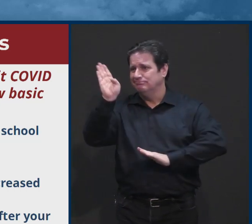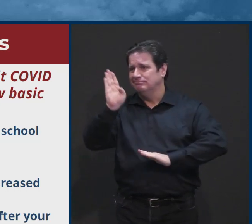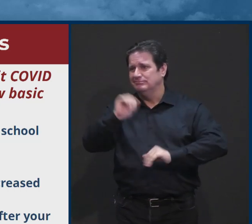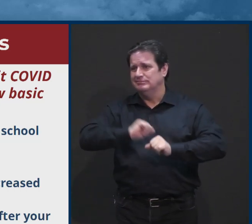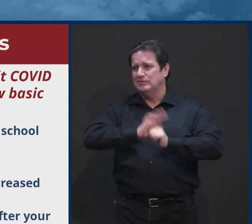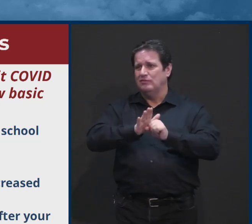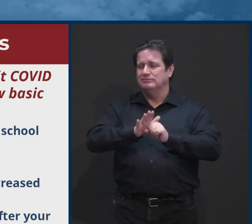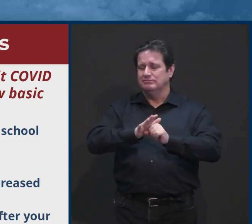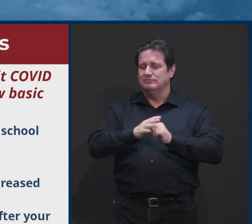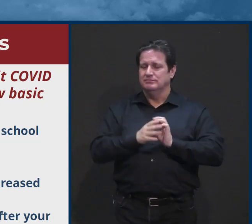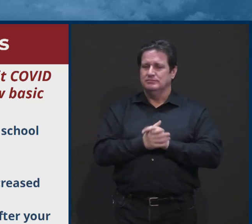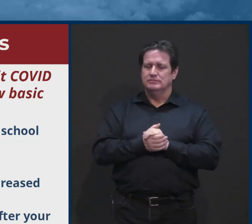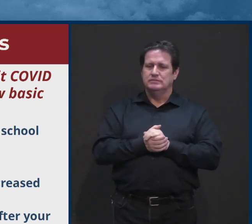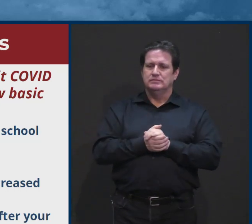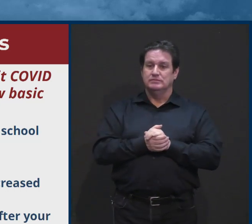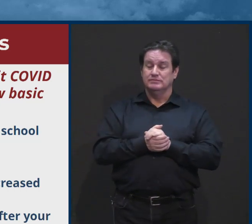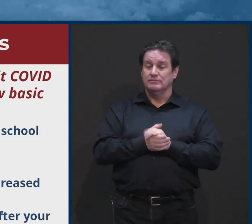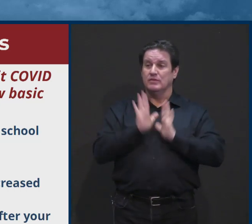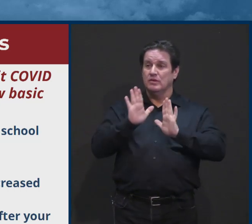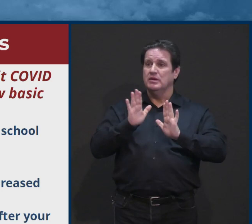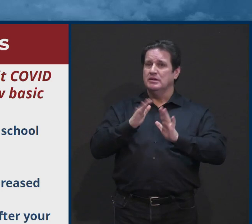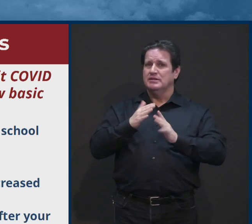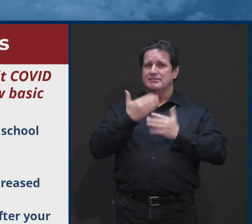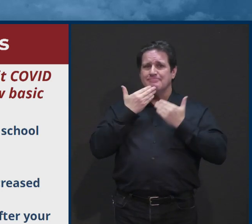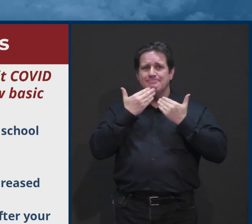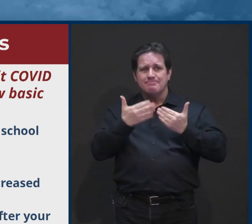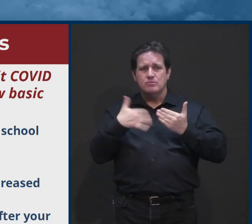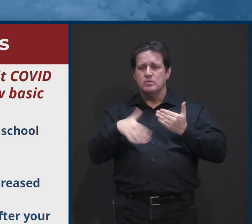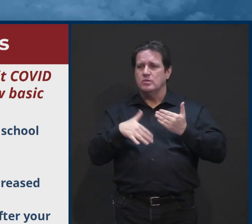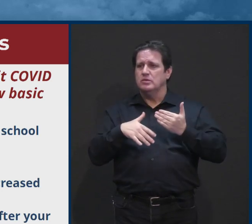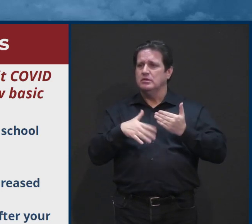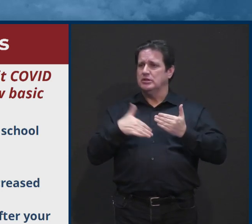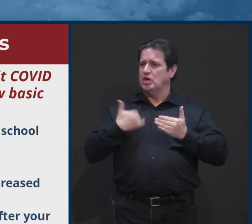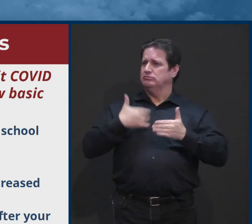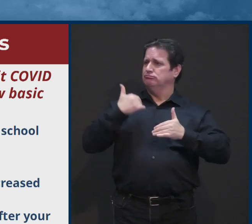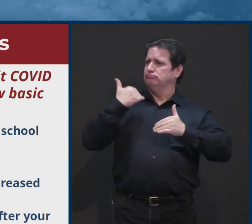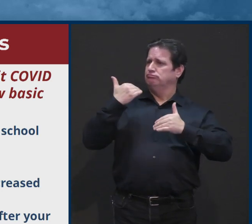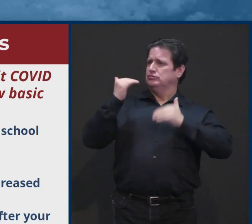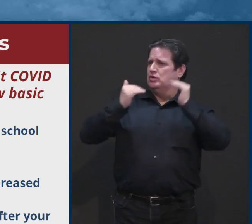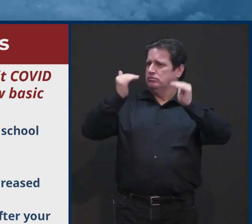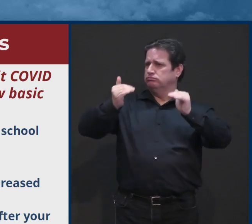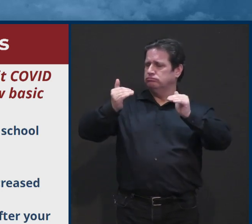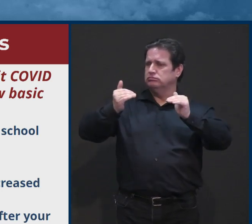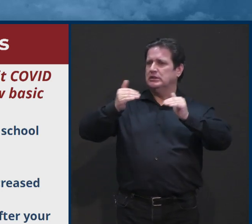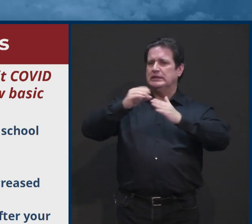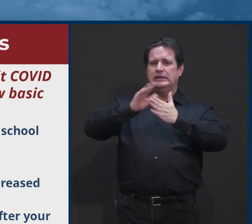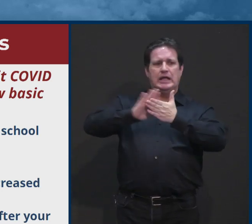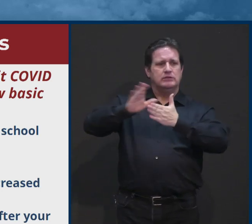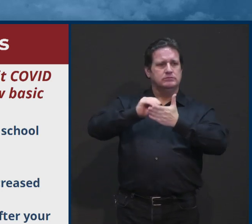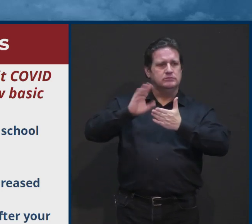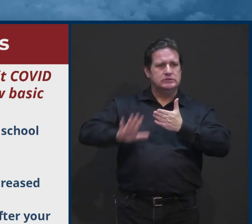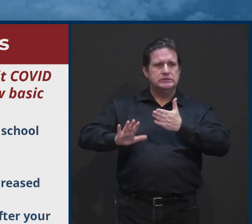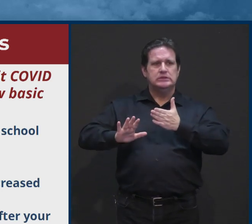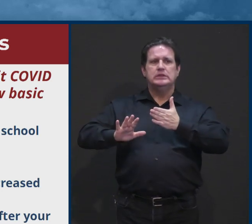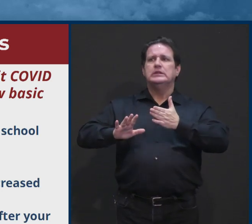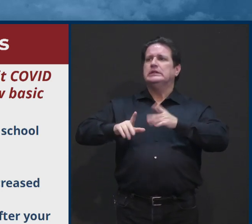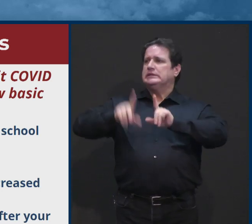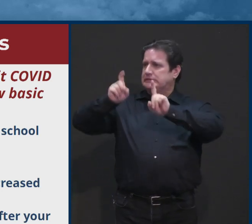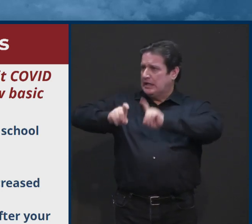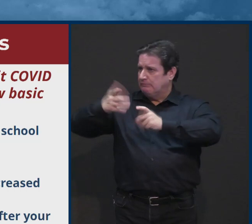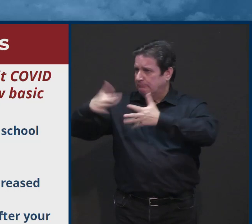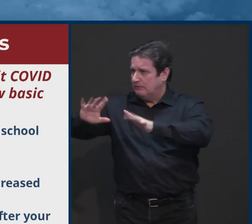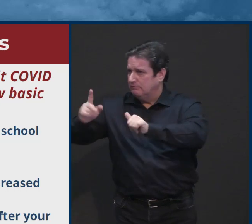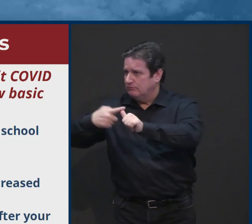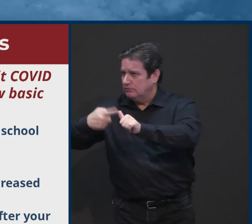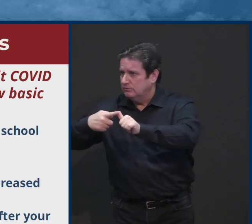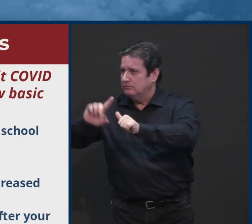COVID right now. Really grateful to a lot of our young adults, especially our college students who have gotten tested in the